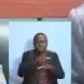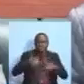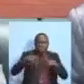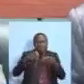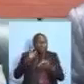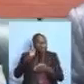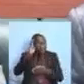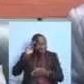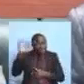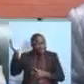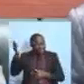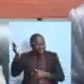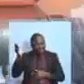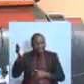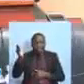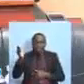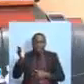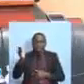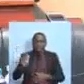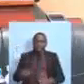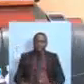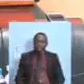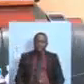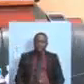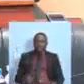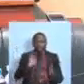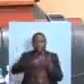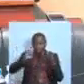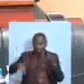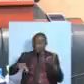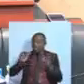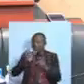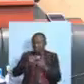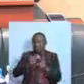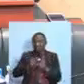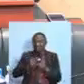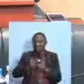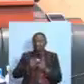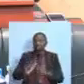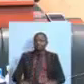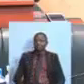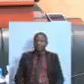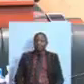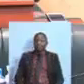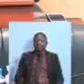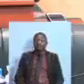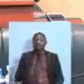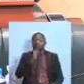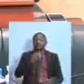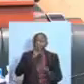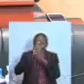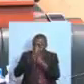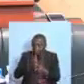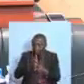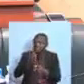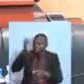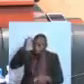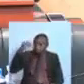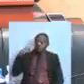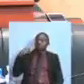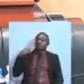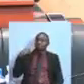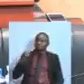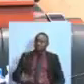statement. Maybe the use of the word impunity. I withdraw that one, Madam Speaker. Thank you. With disrespect to your office